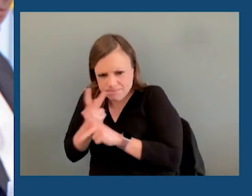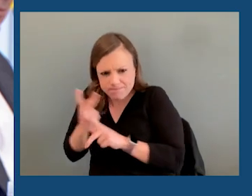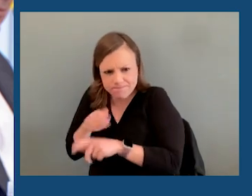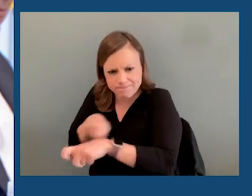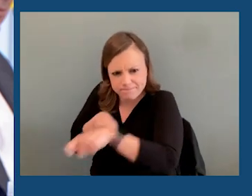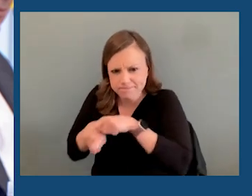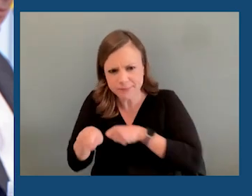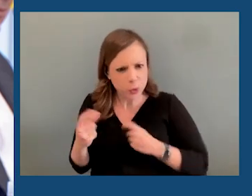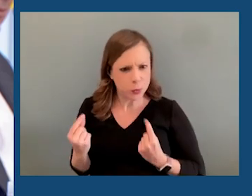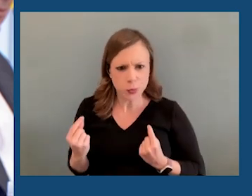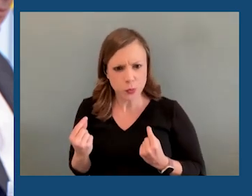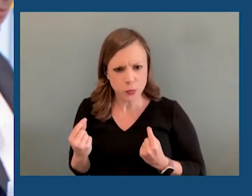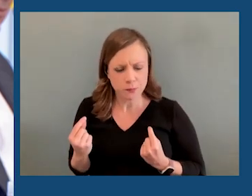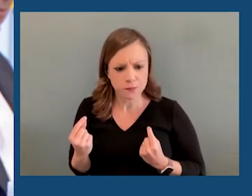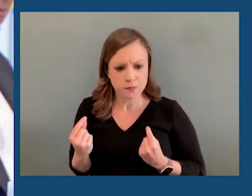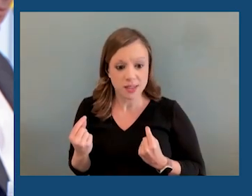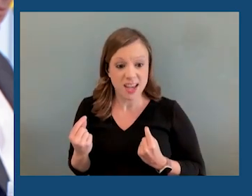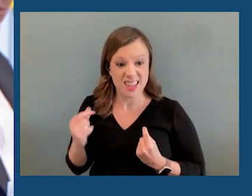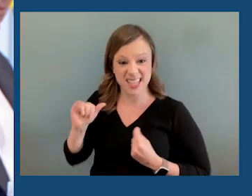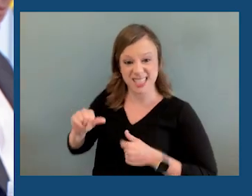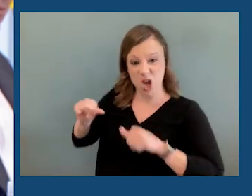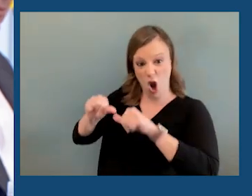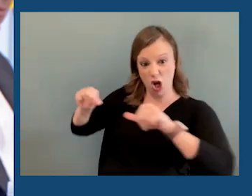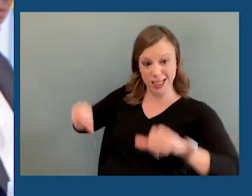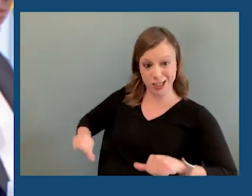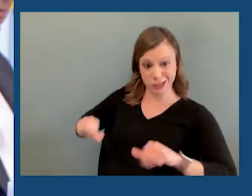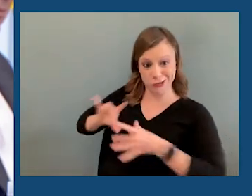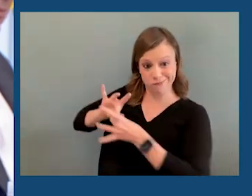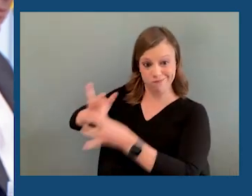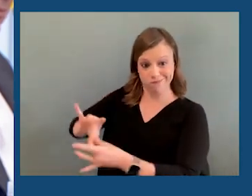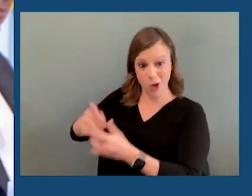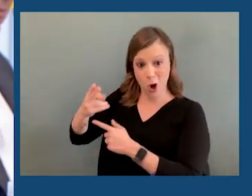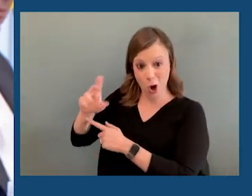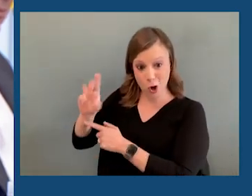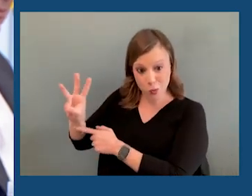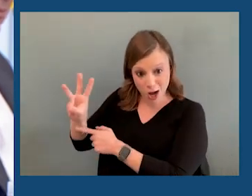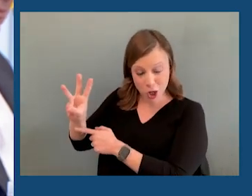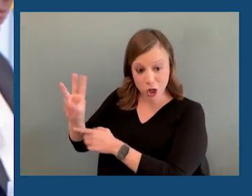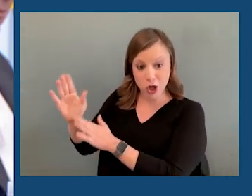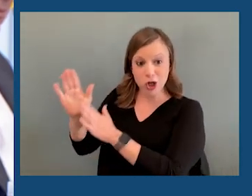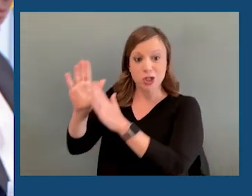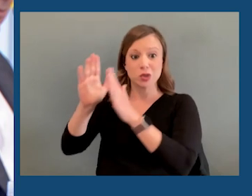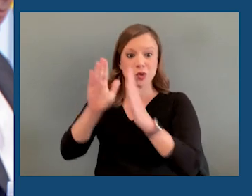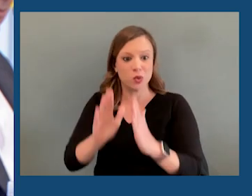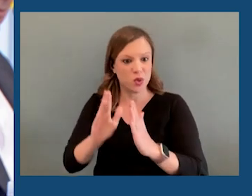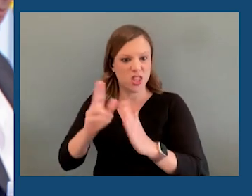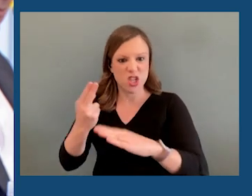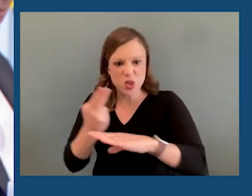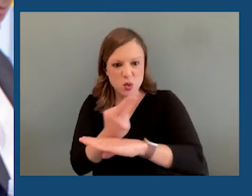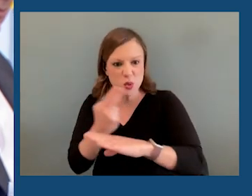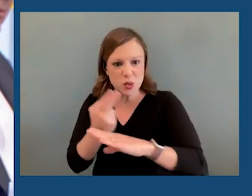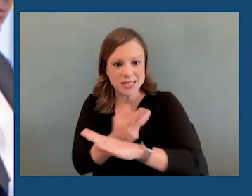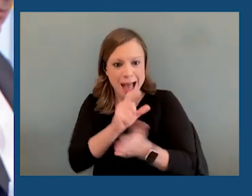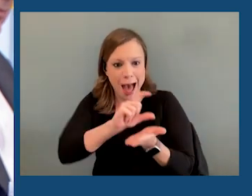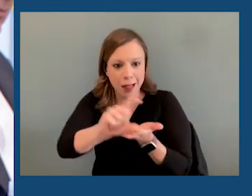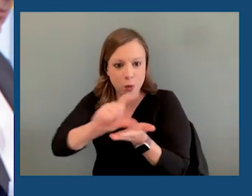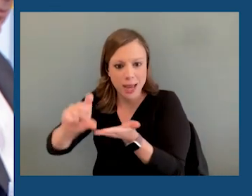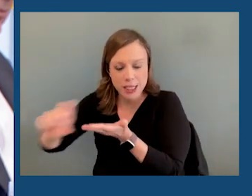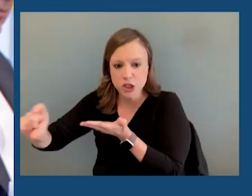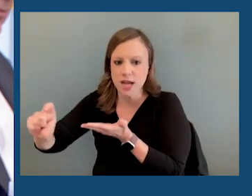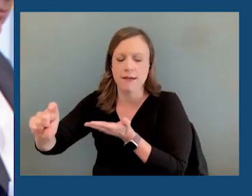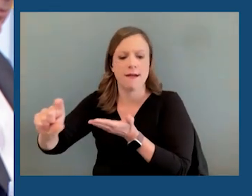about the architecture of the hardware to the use allocation, getting into the nitty-gritty that makes it a shared resource of